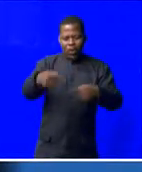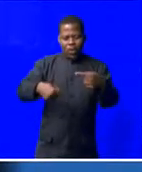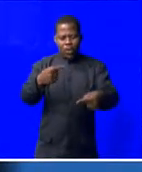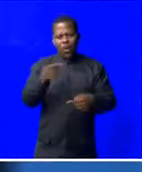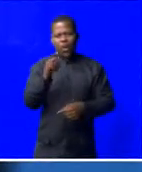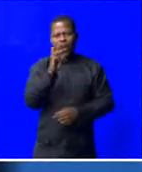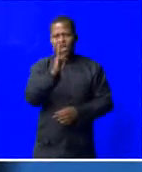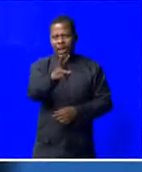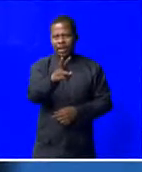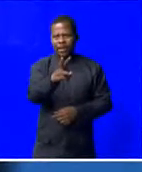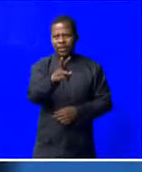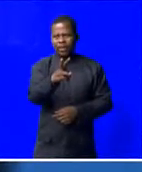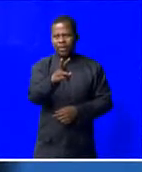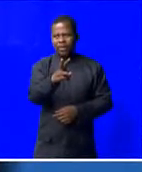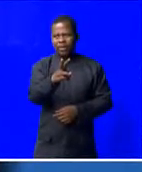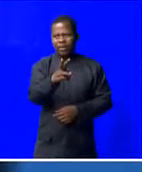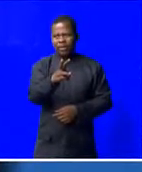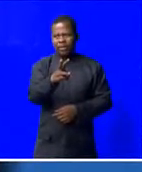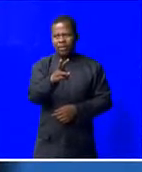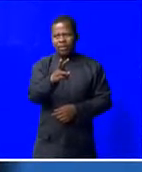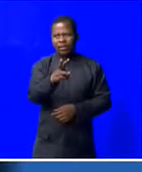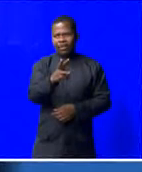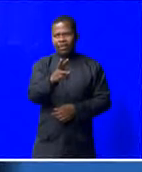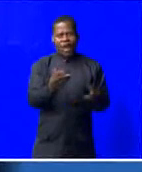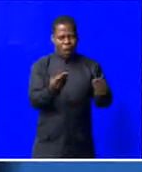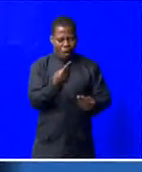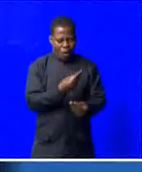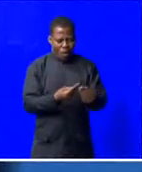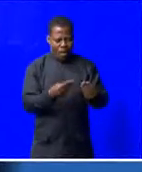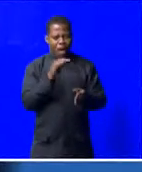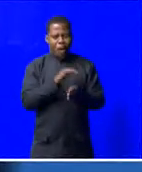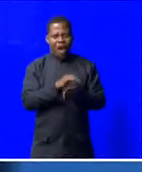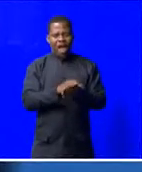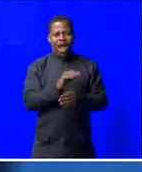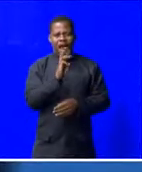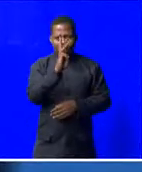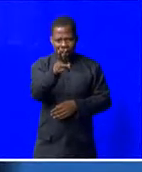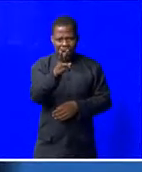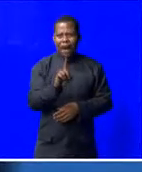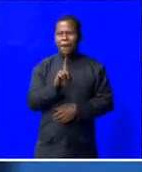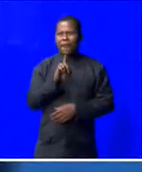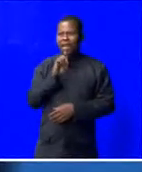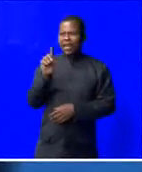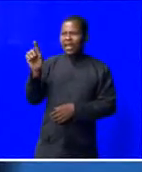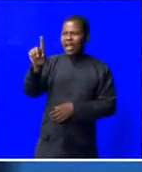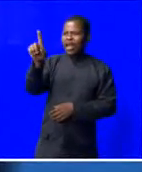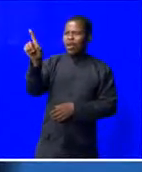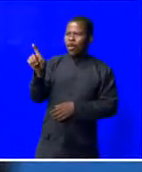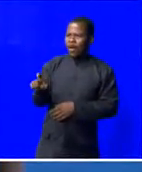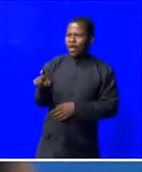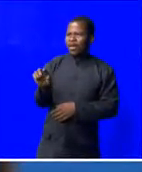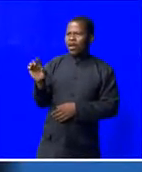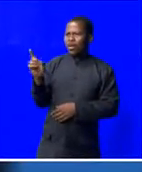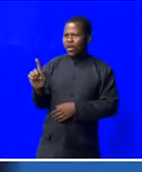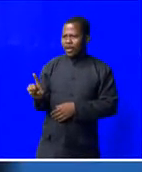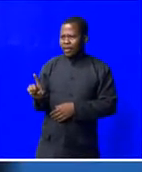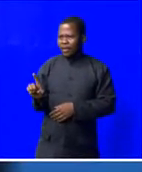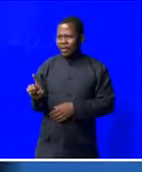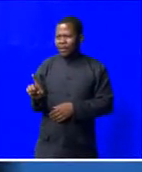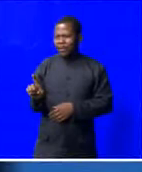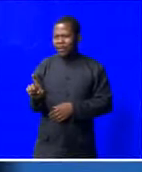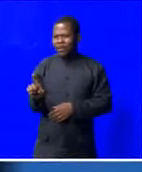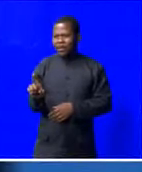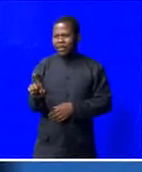nendlela leli fanele economy lenkulu. Kodwa ke le mbuto kahle mbamba vele uthi reduce